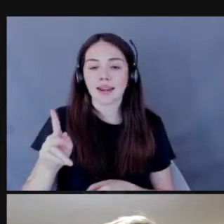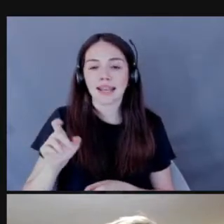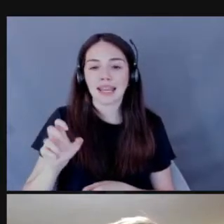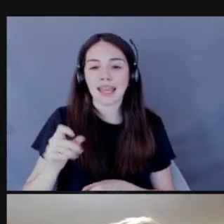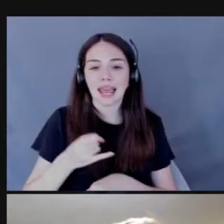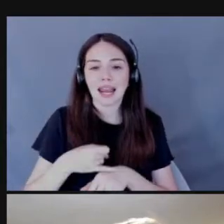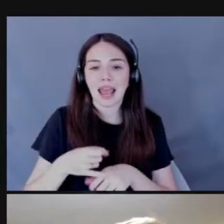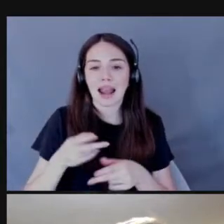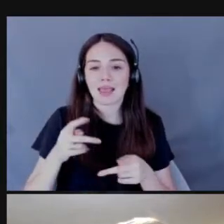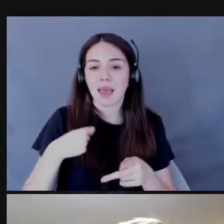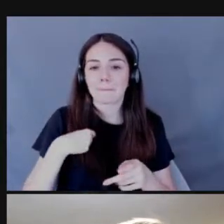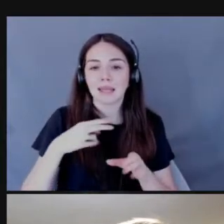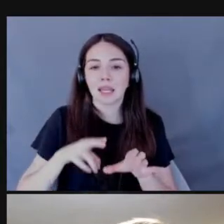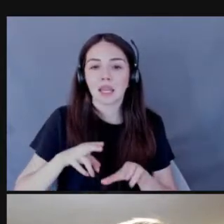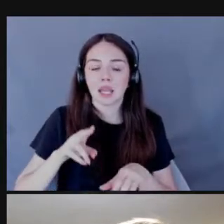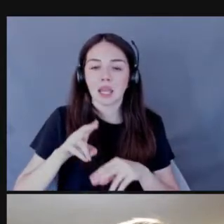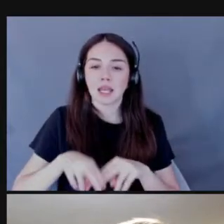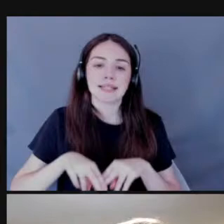room for,